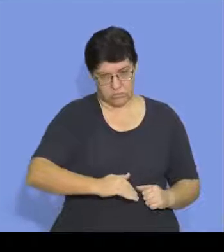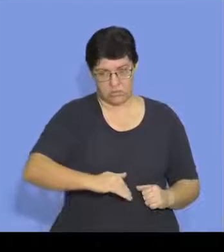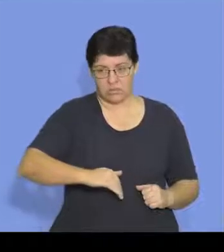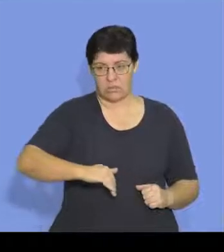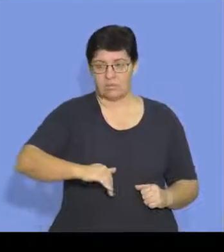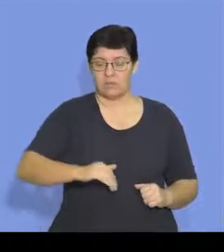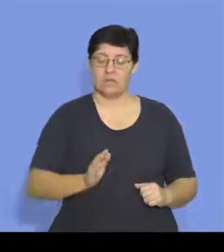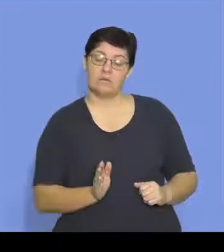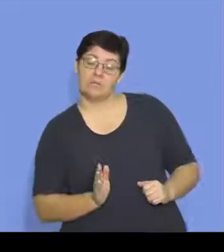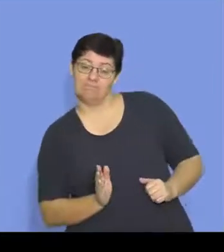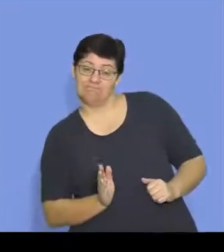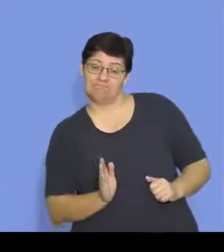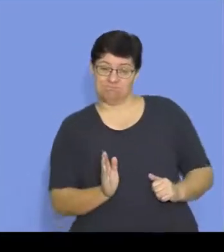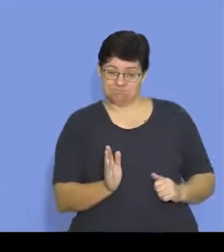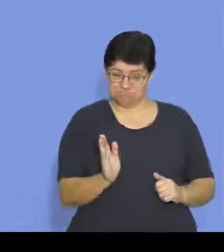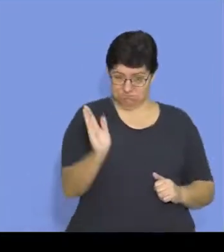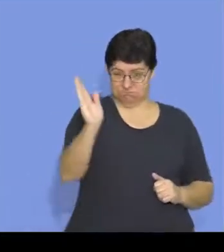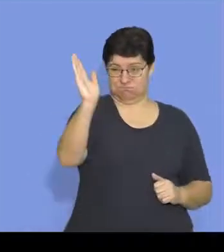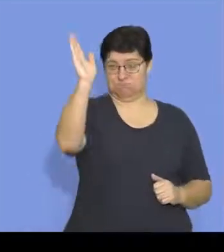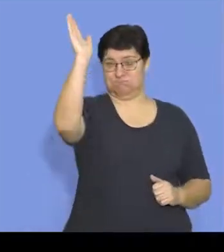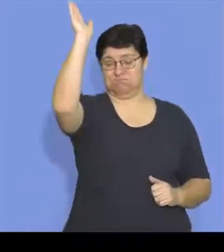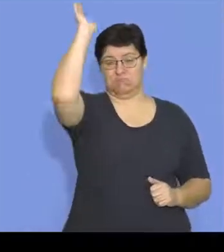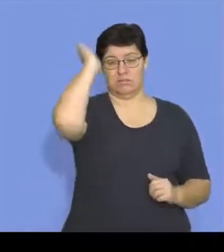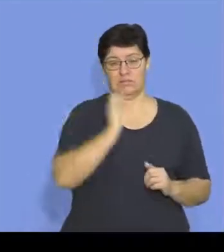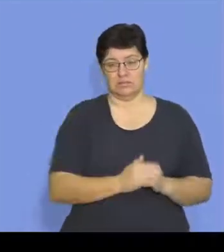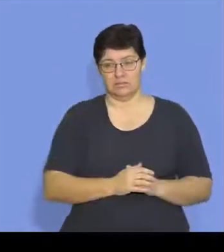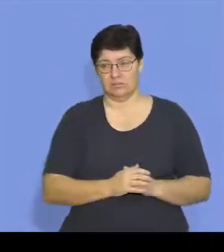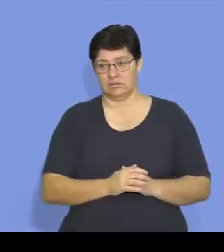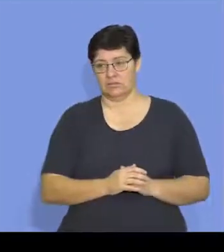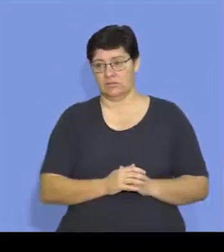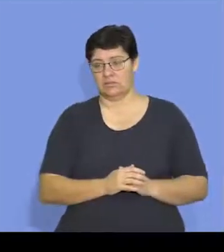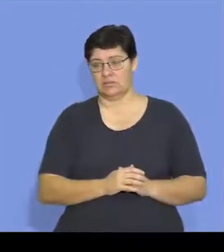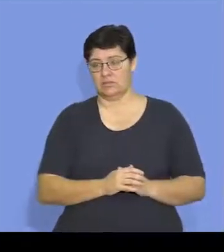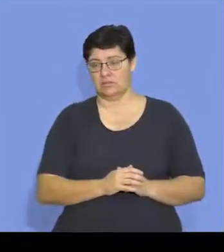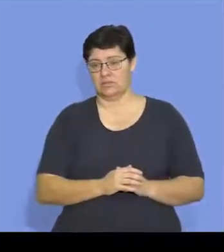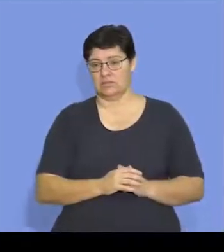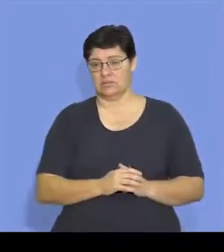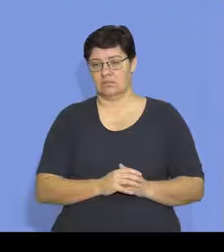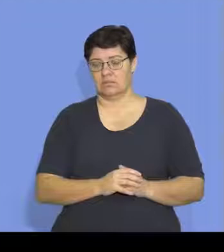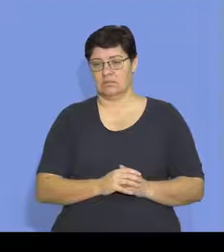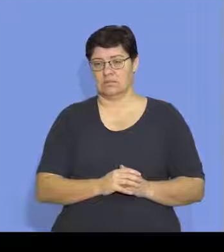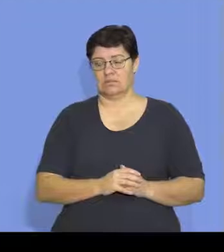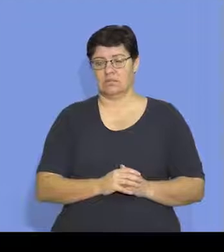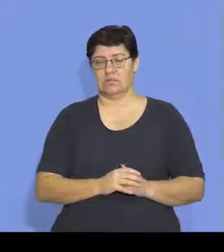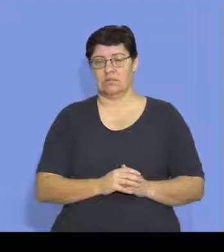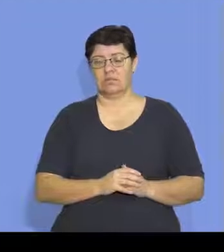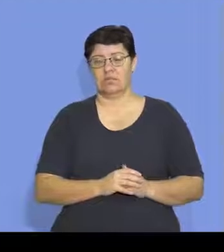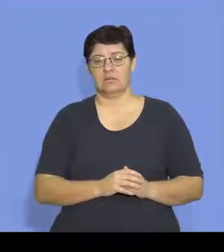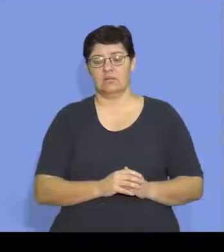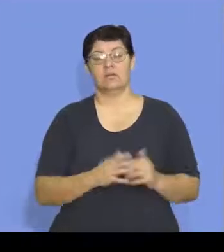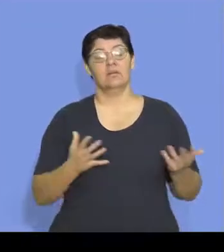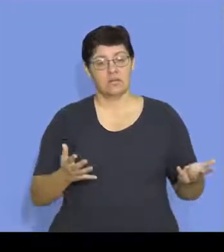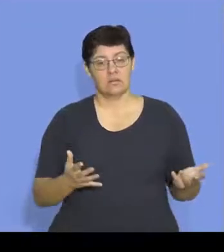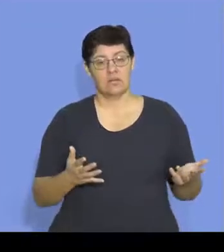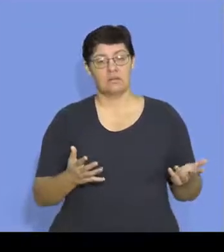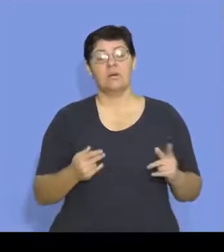gets to the top, and then it speeds up. Now, it's not quite the same. It should cross the same place. Doesn't matter. The